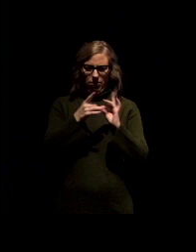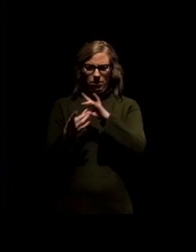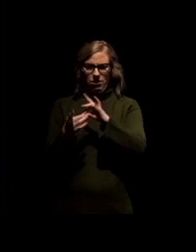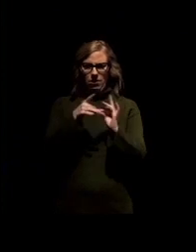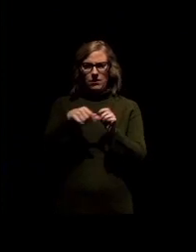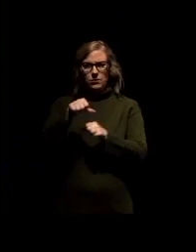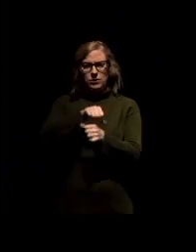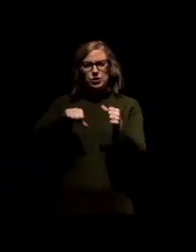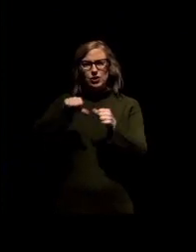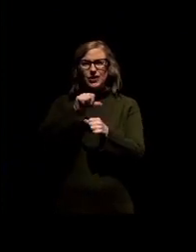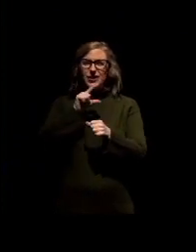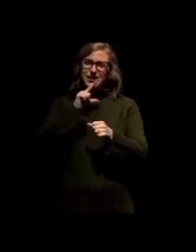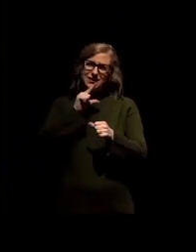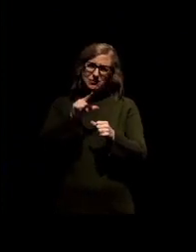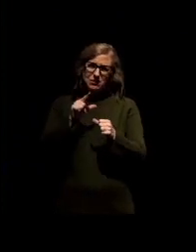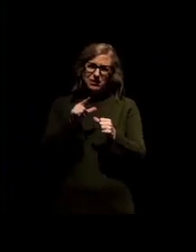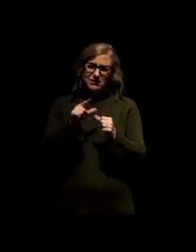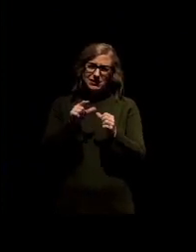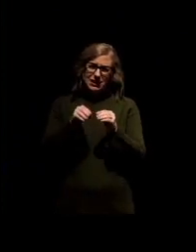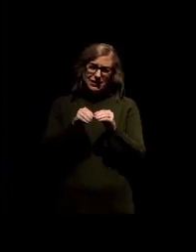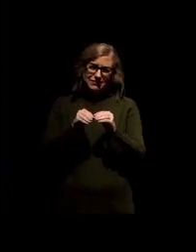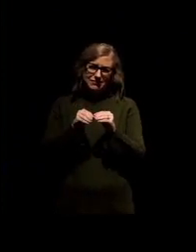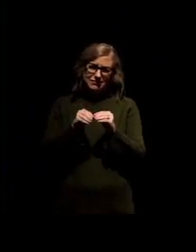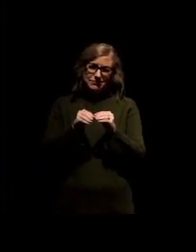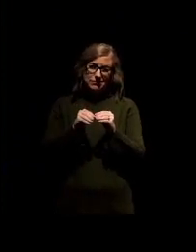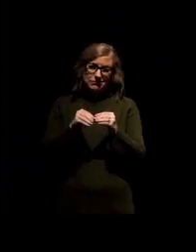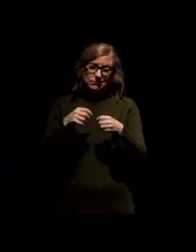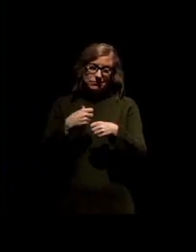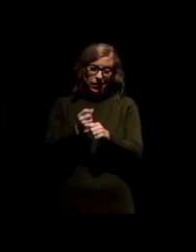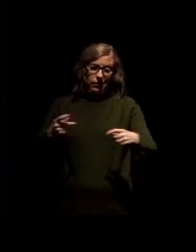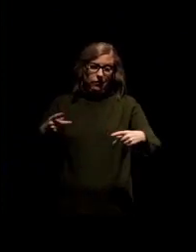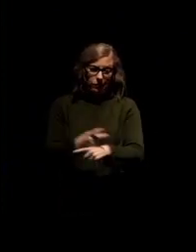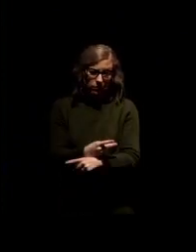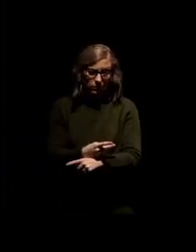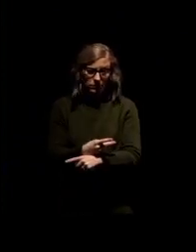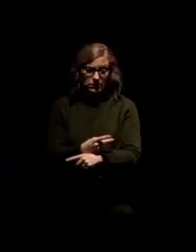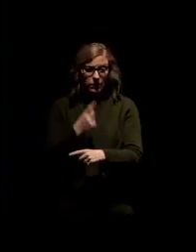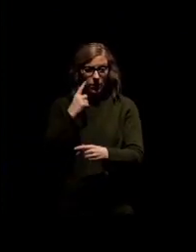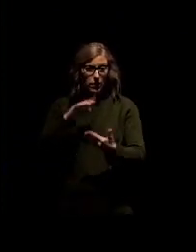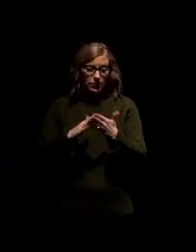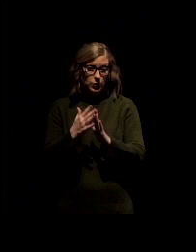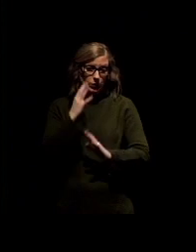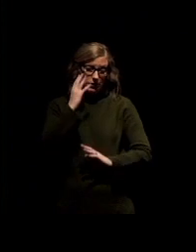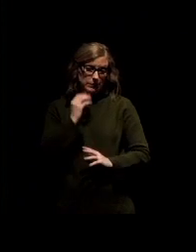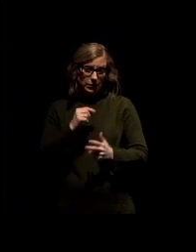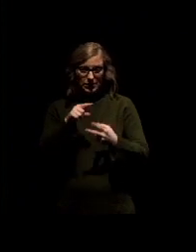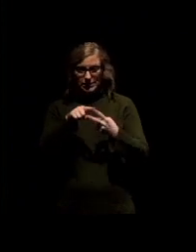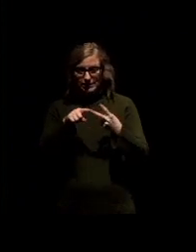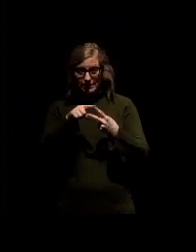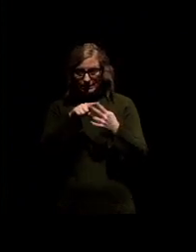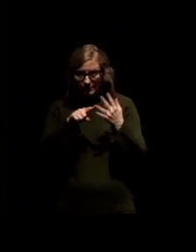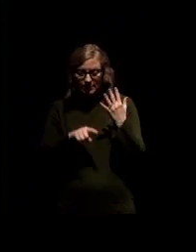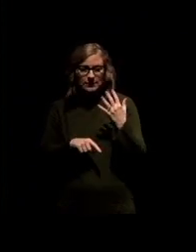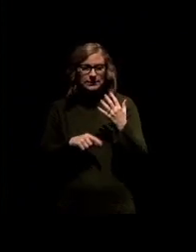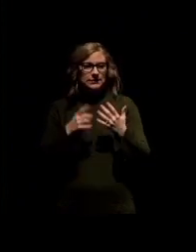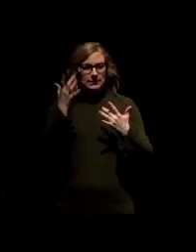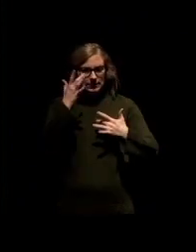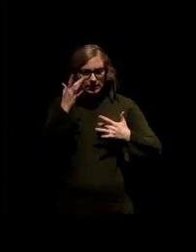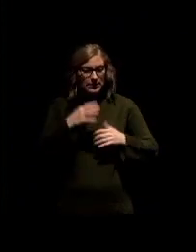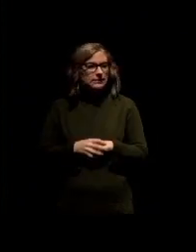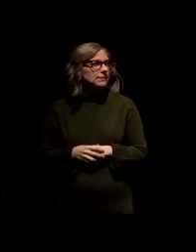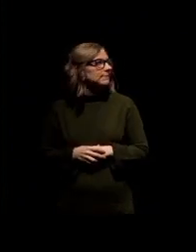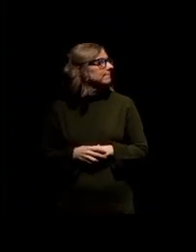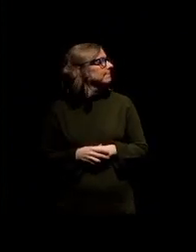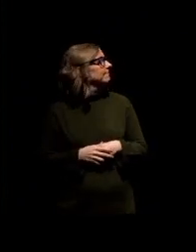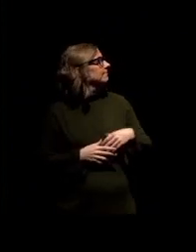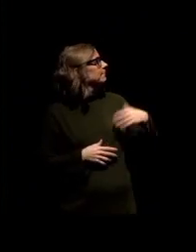effect of all conditions on the communities that experience those things. And here, you know, my